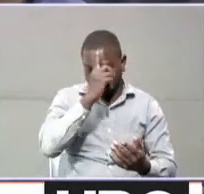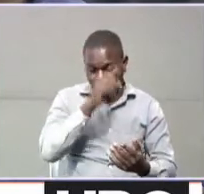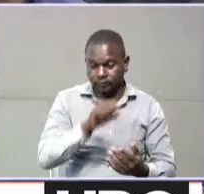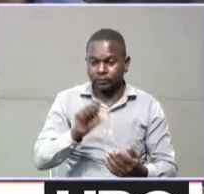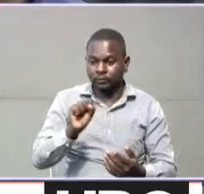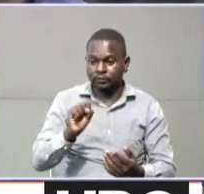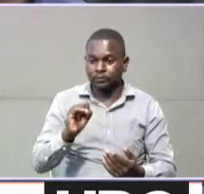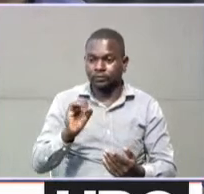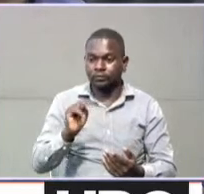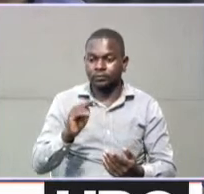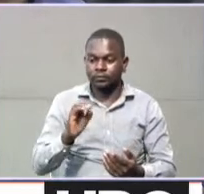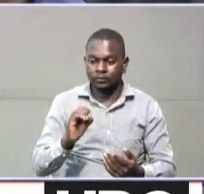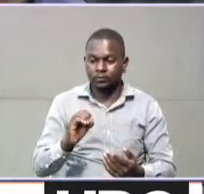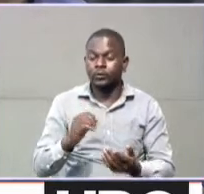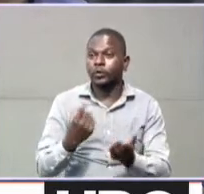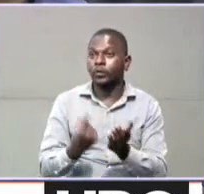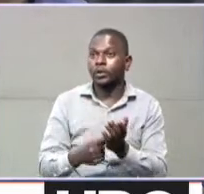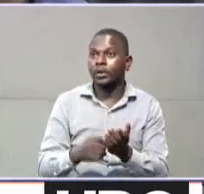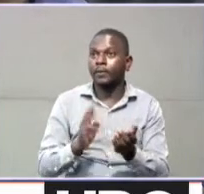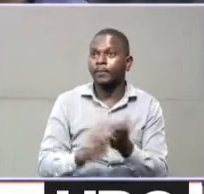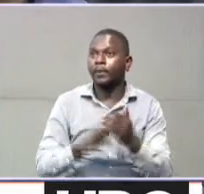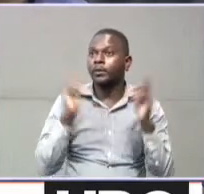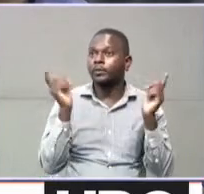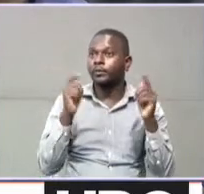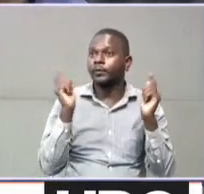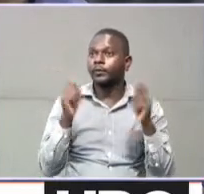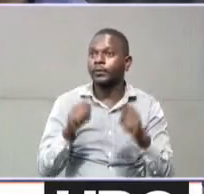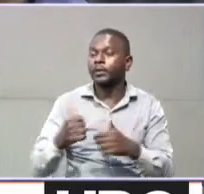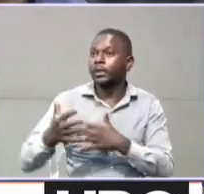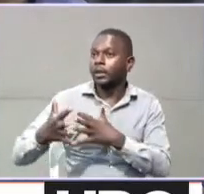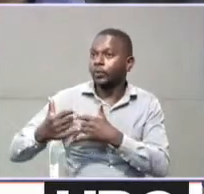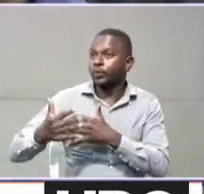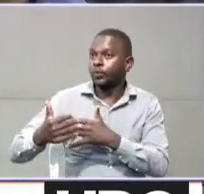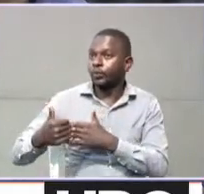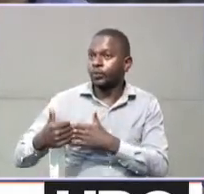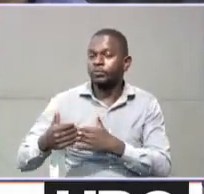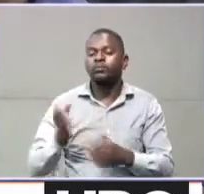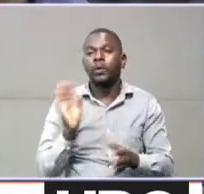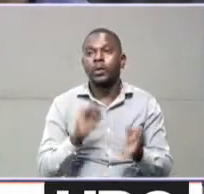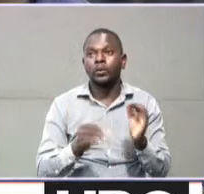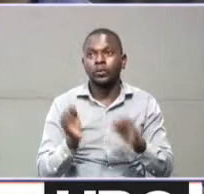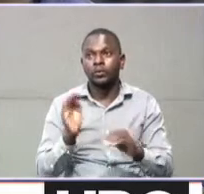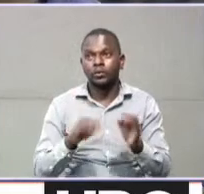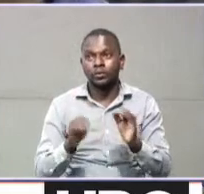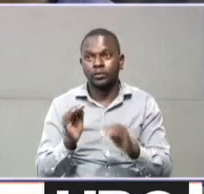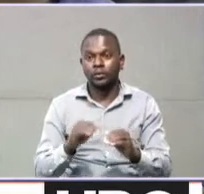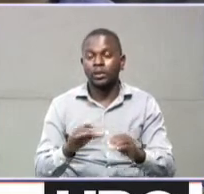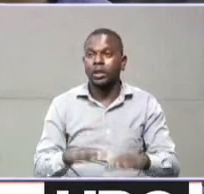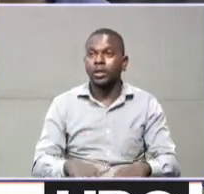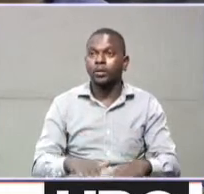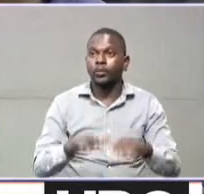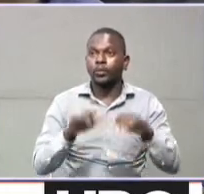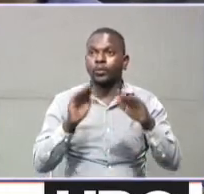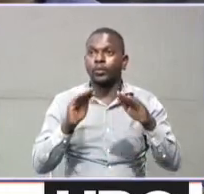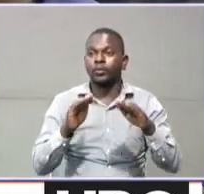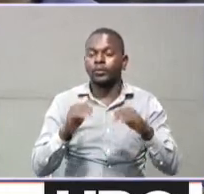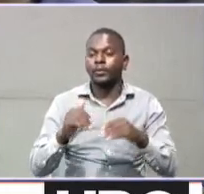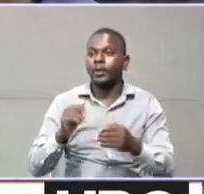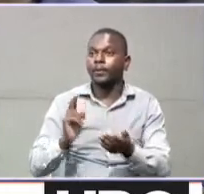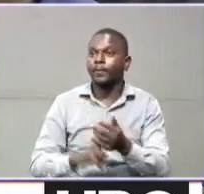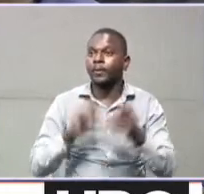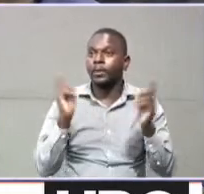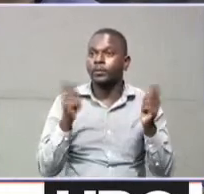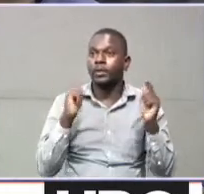uganda industrial park a significant contributor to the floods in bali